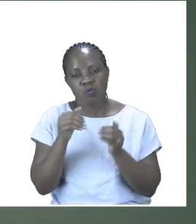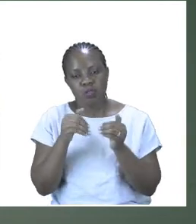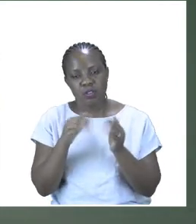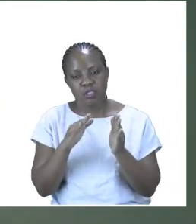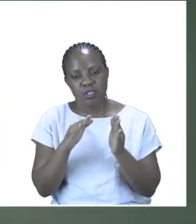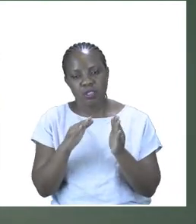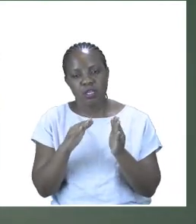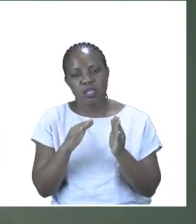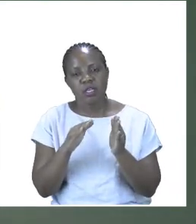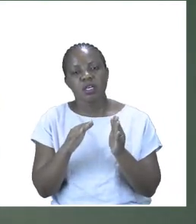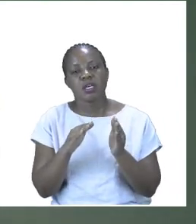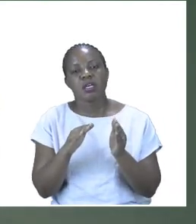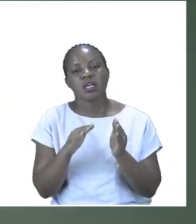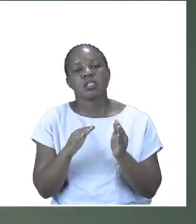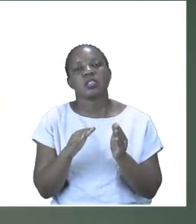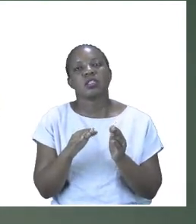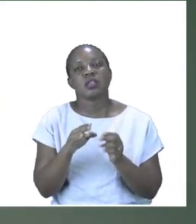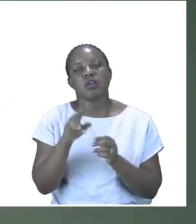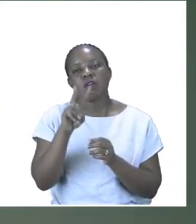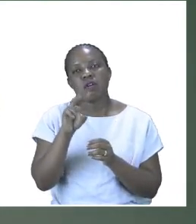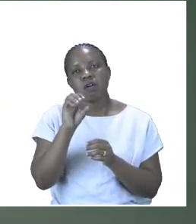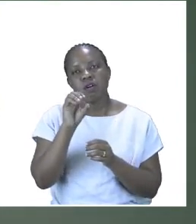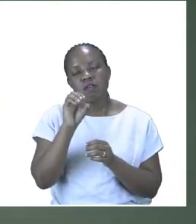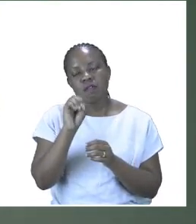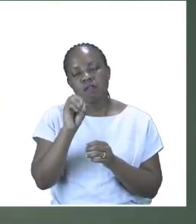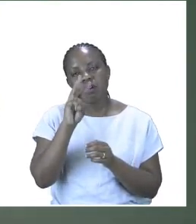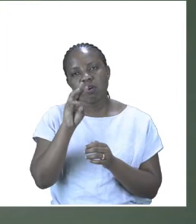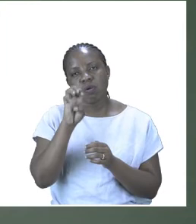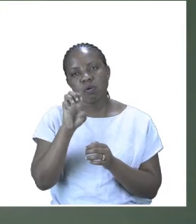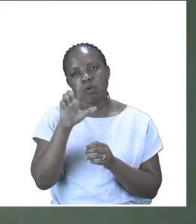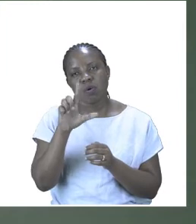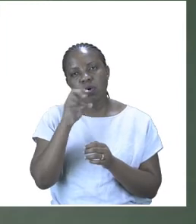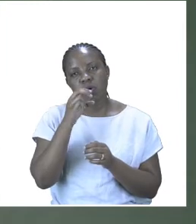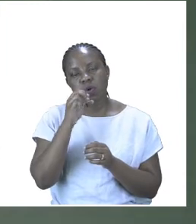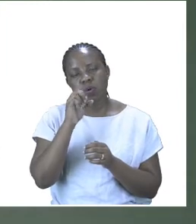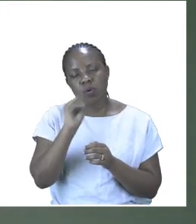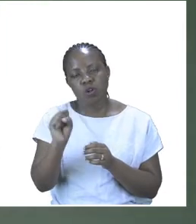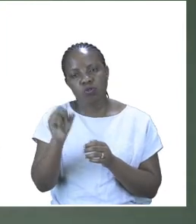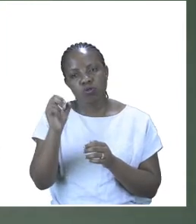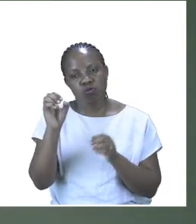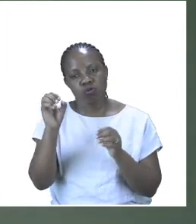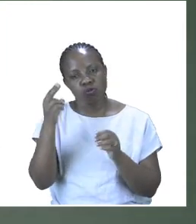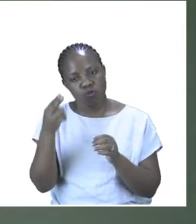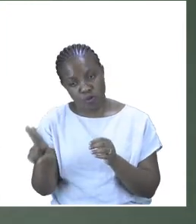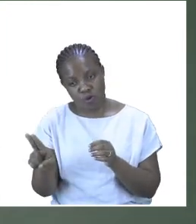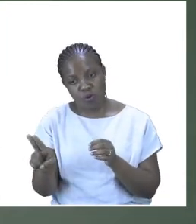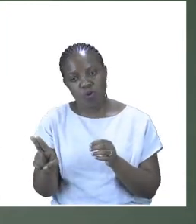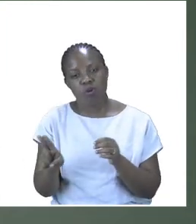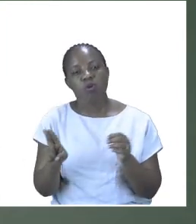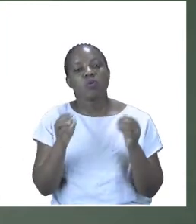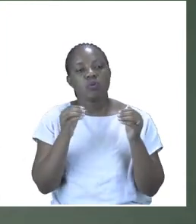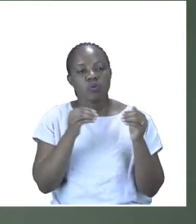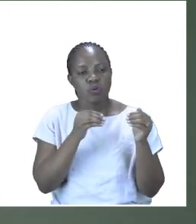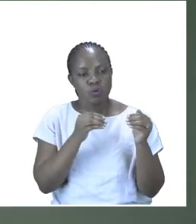and so on. So remember, the first time when we use an article, we need to check, does it have a